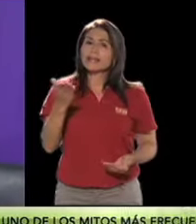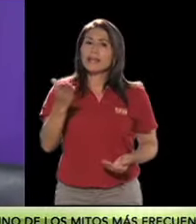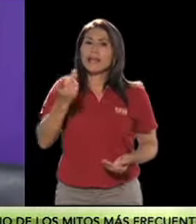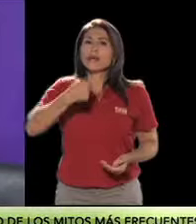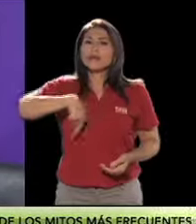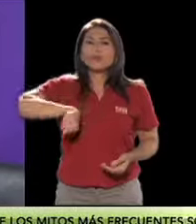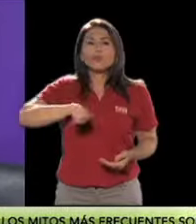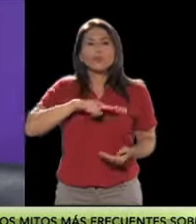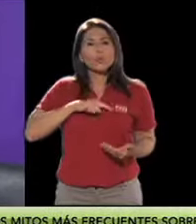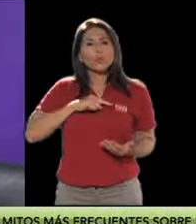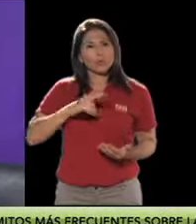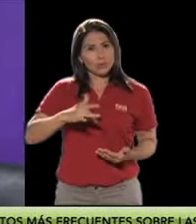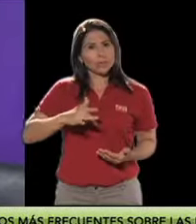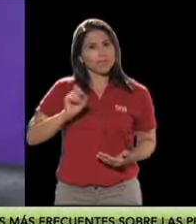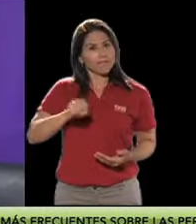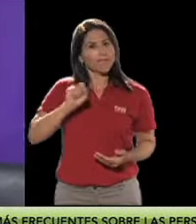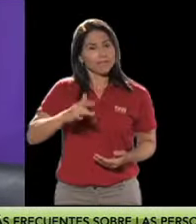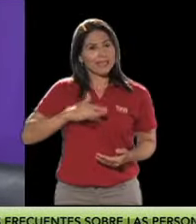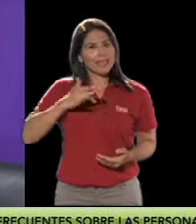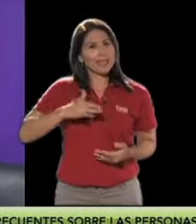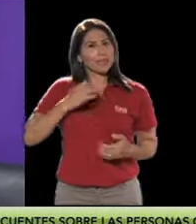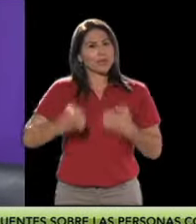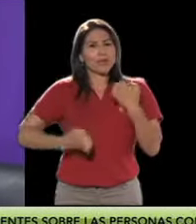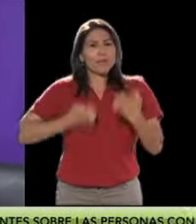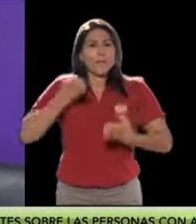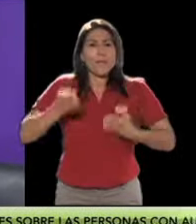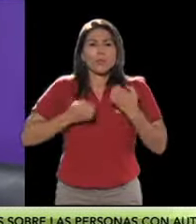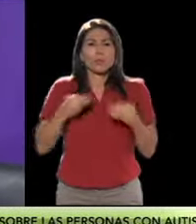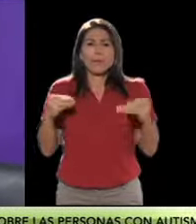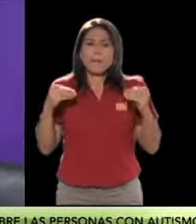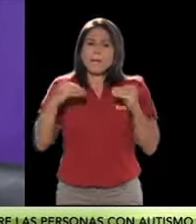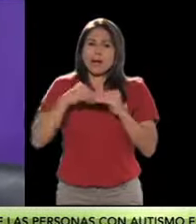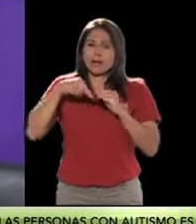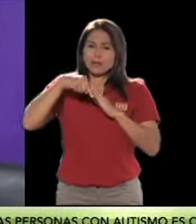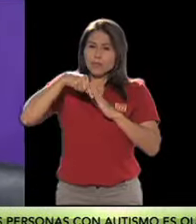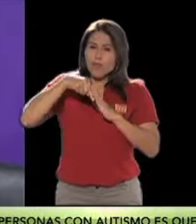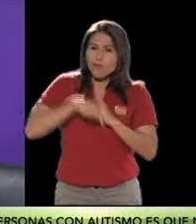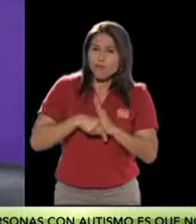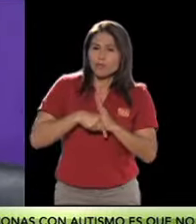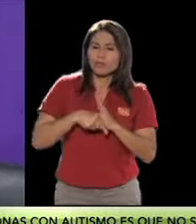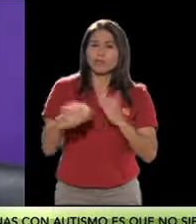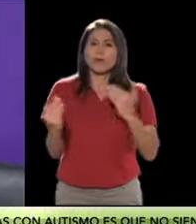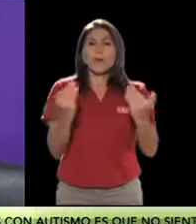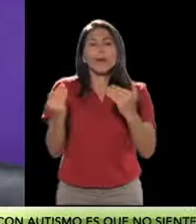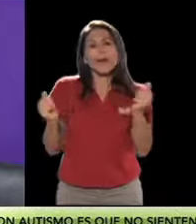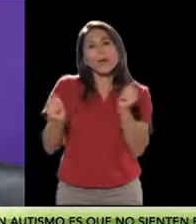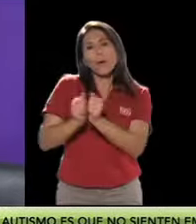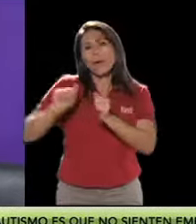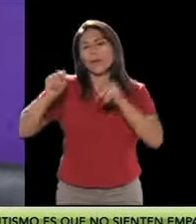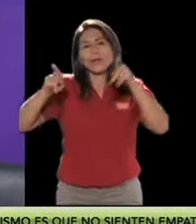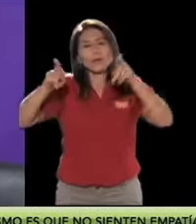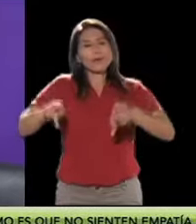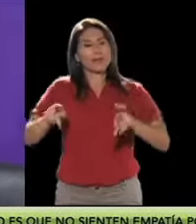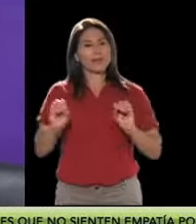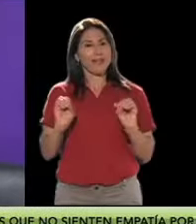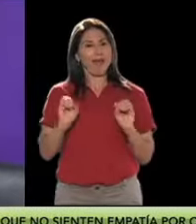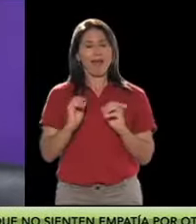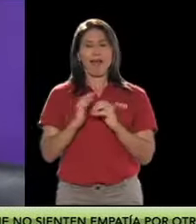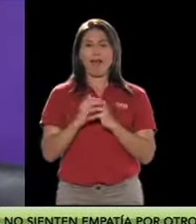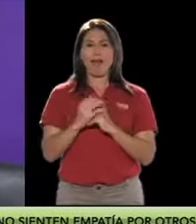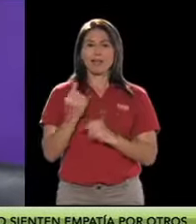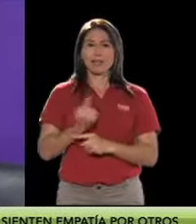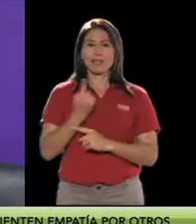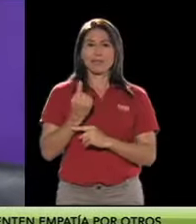tendemos emotions a a lot more sentir intensely emociones mucho más than profundo those that are not que on the aquellos autism que no spectrum. están dentro del espectro de